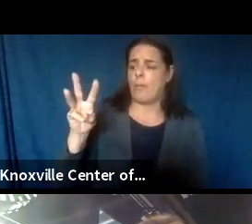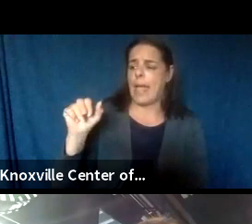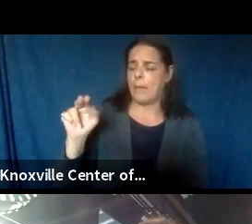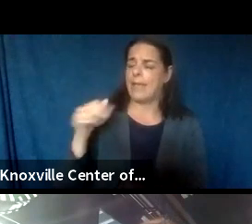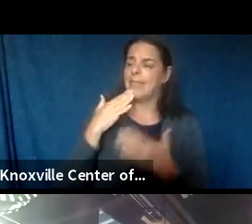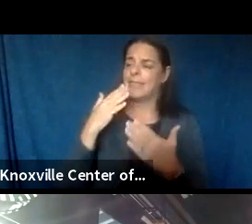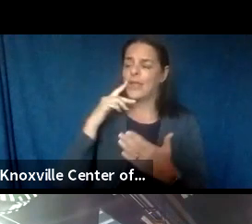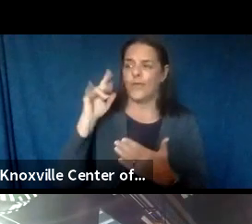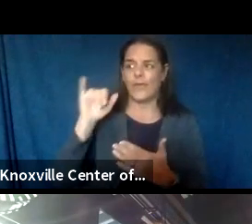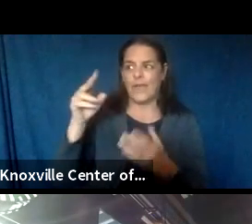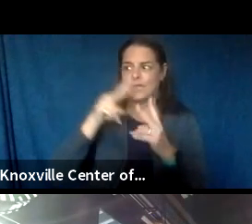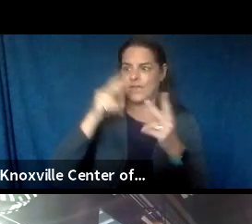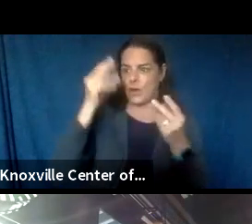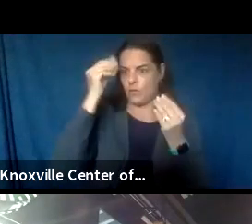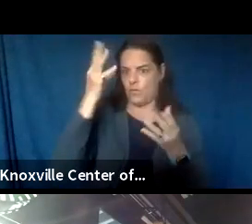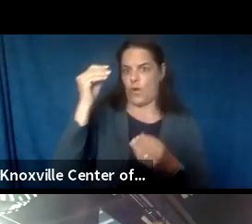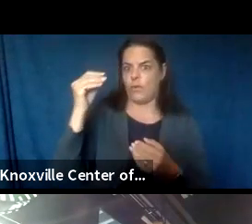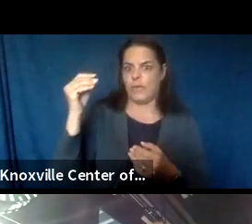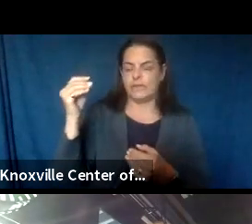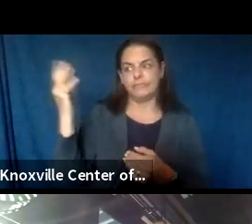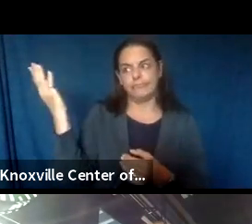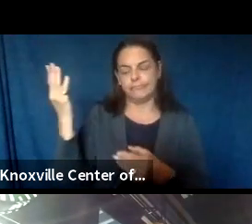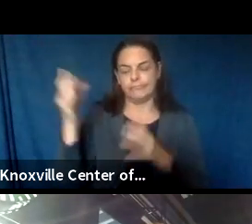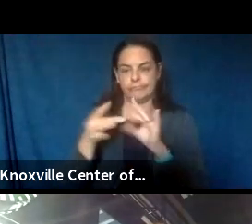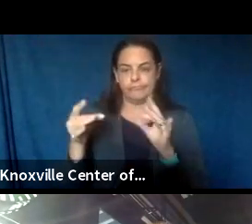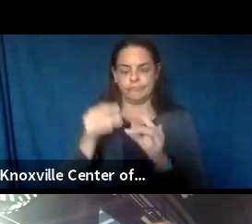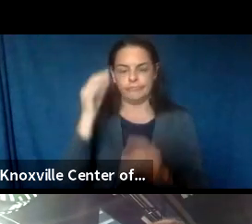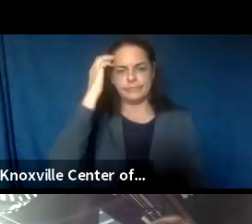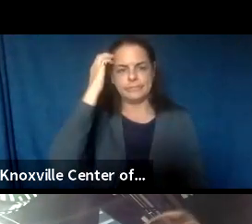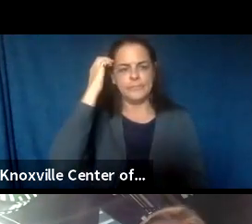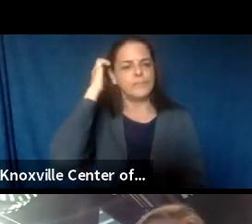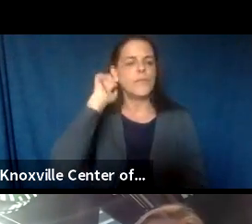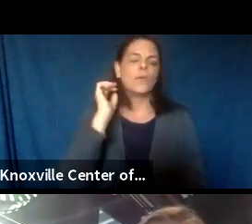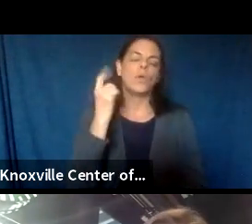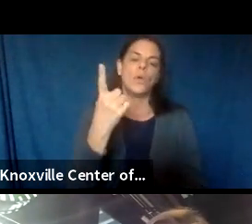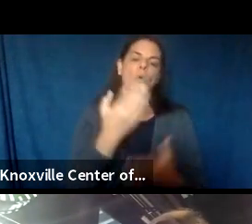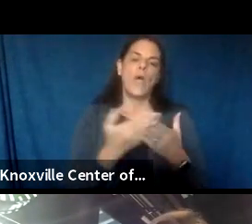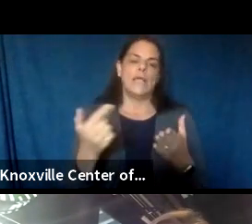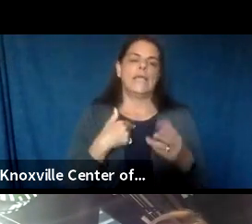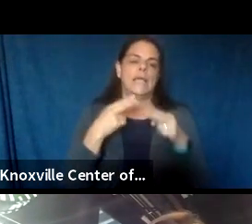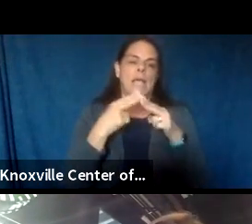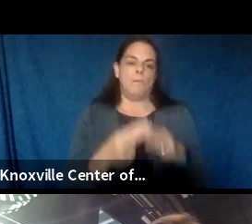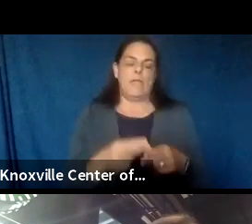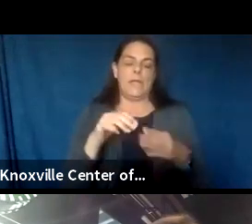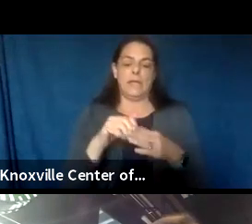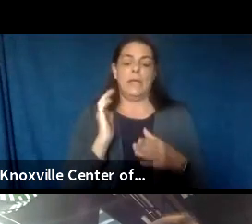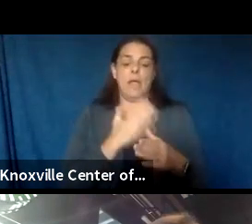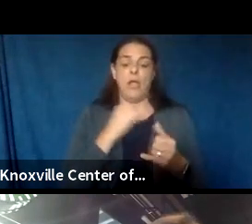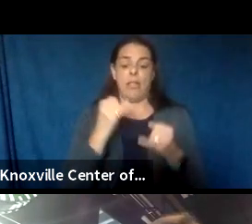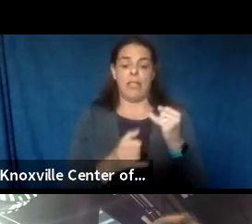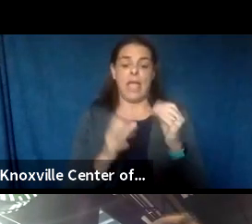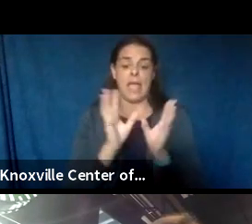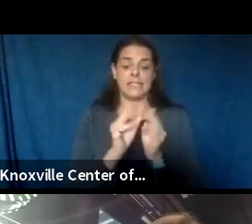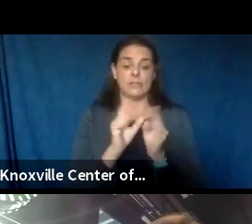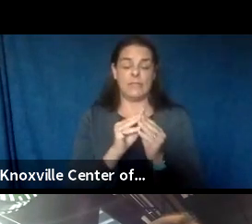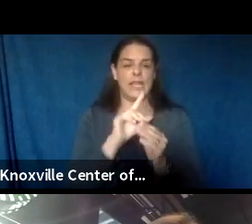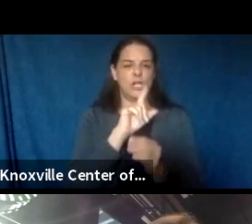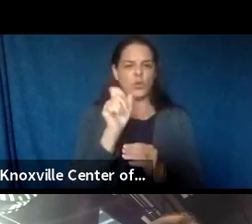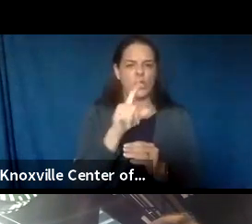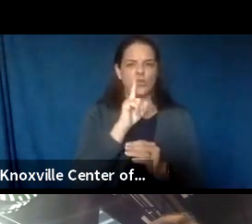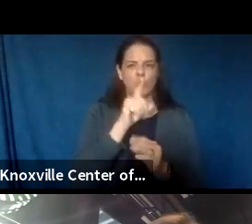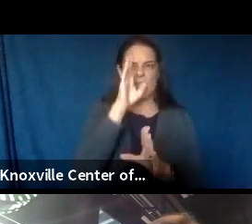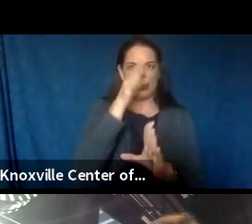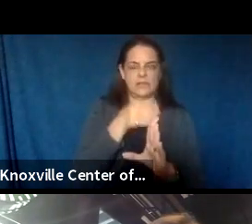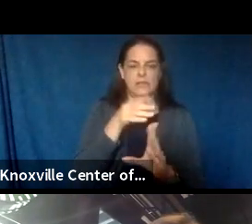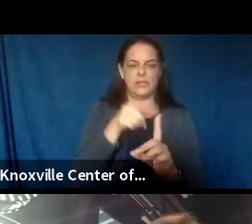informative presentation. And one of the things that I had mentioned in our last meeting, and this question is really